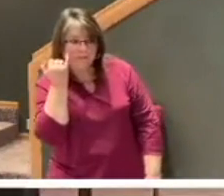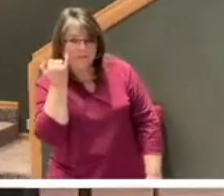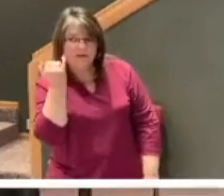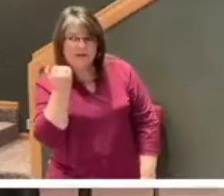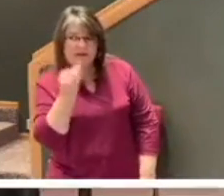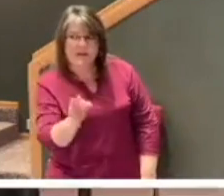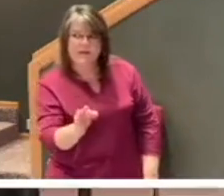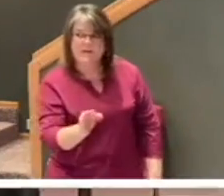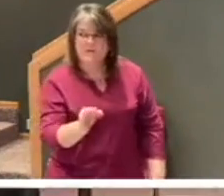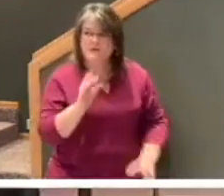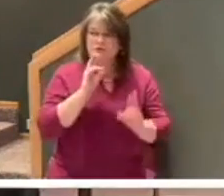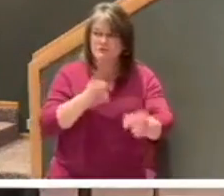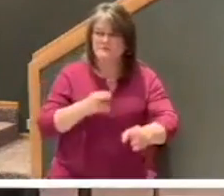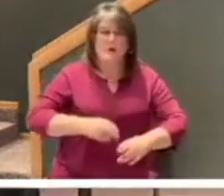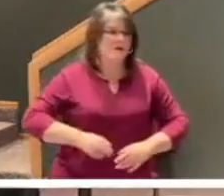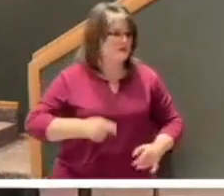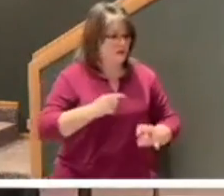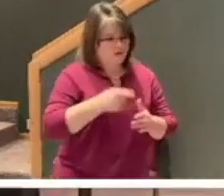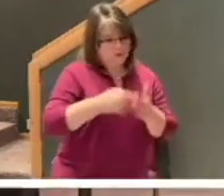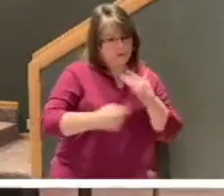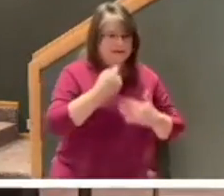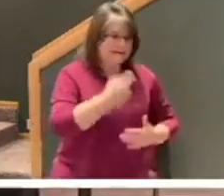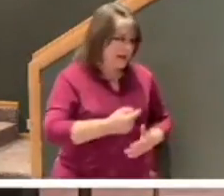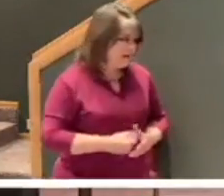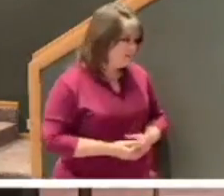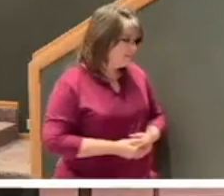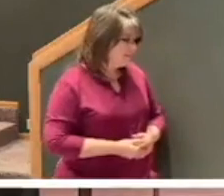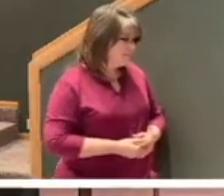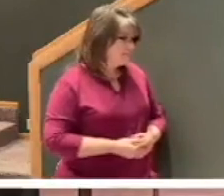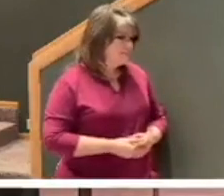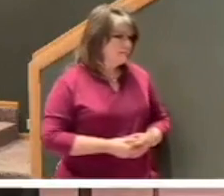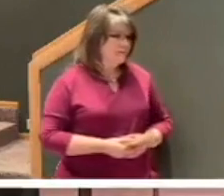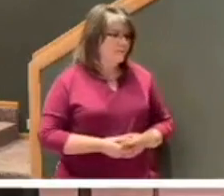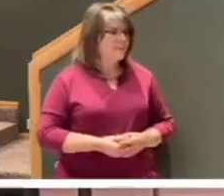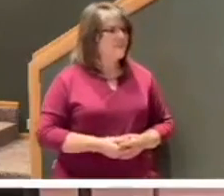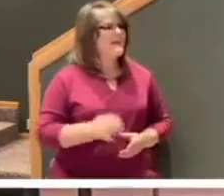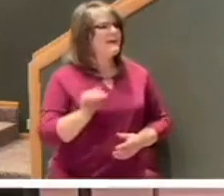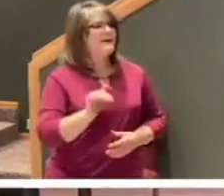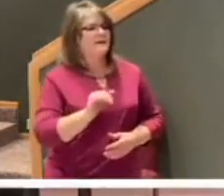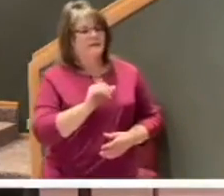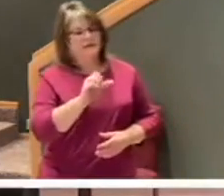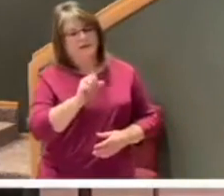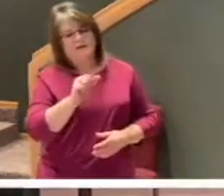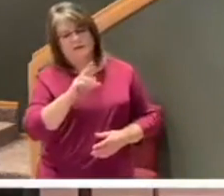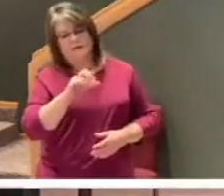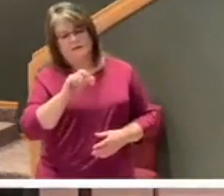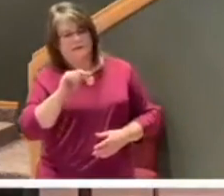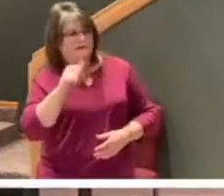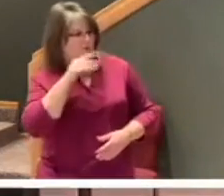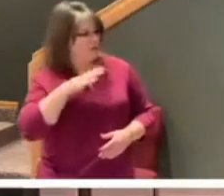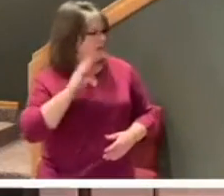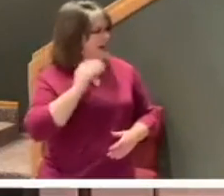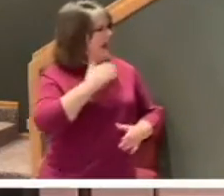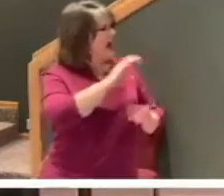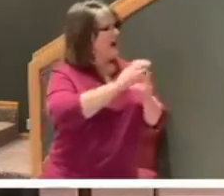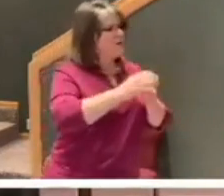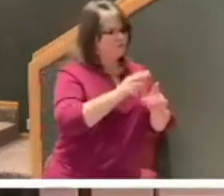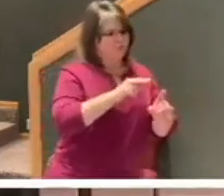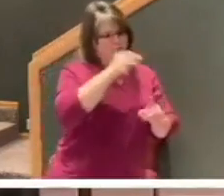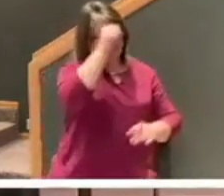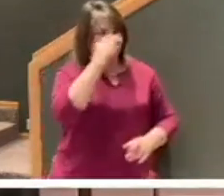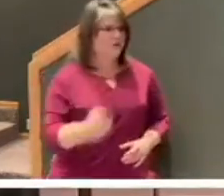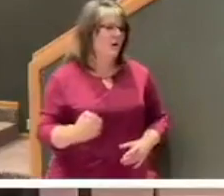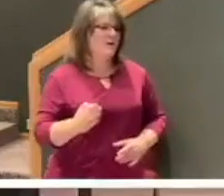if she responds to what he's saying. You know, like the Samaritan woman, our culture views God